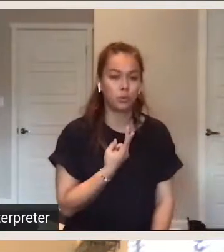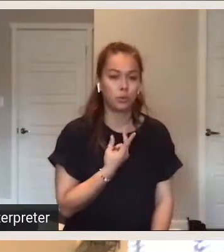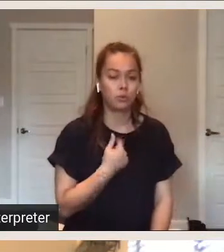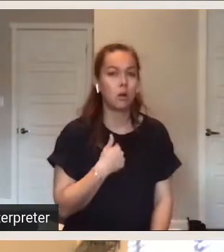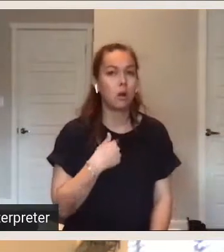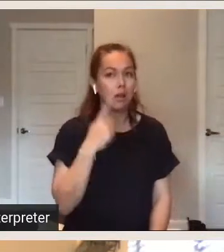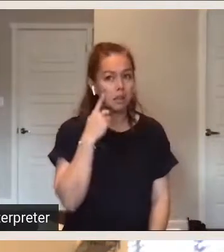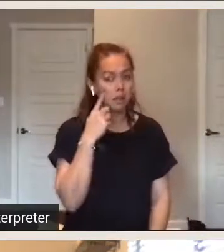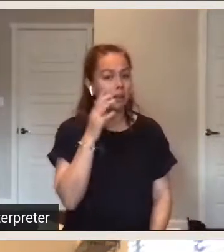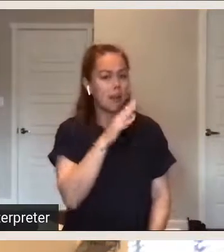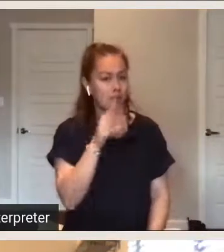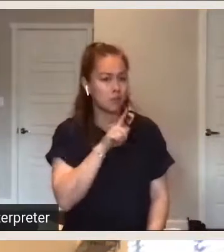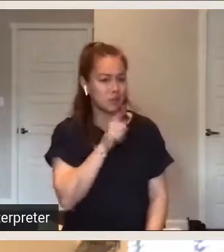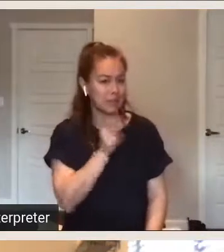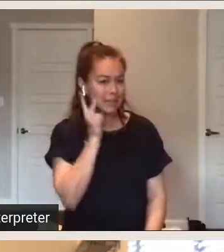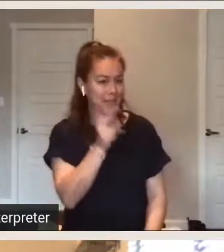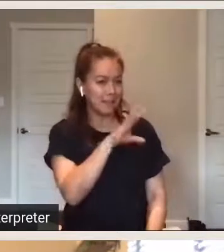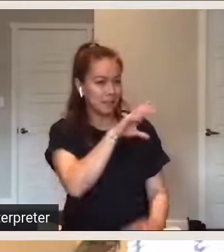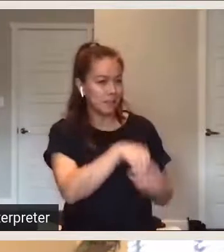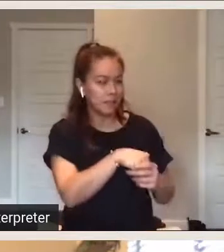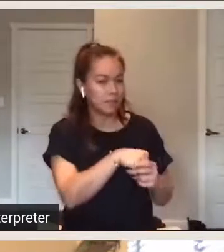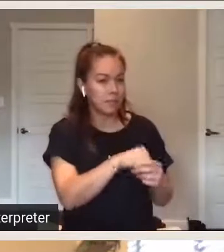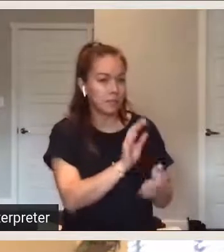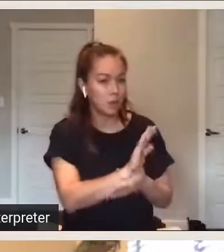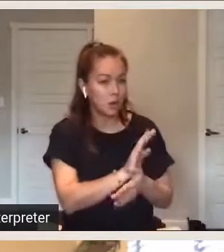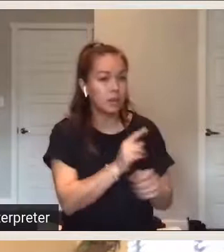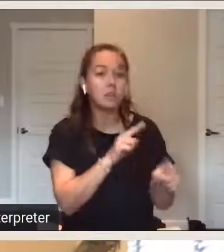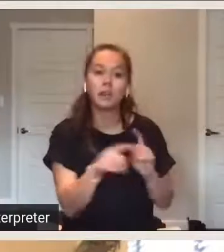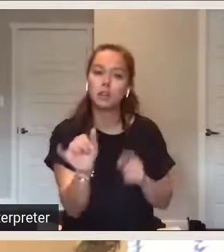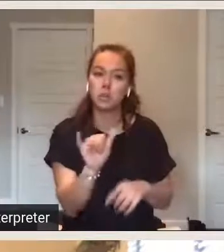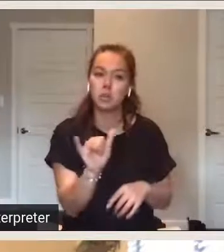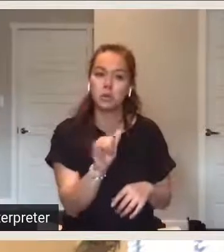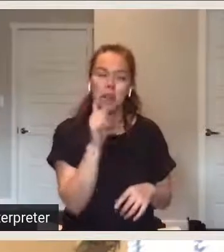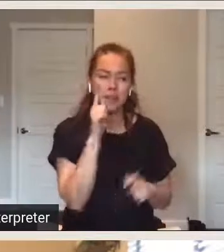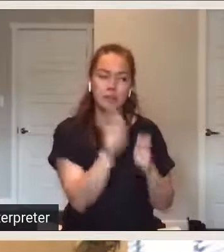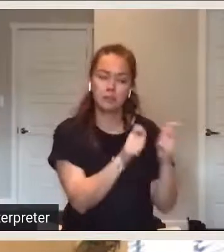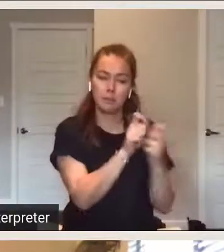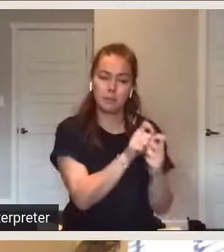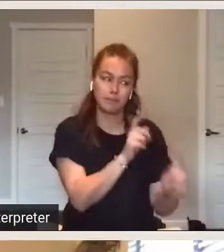or just Canadian, yeah. As well. But yeah, Thea, you can chime in as well if I missed anything.